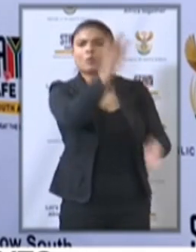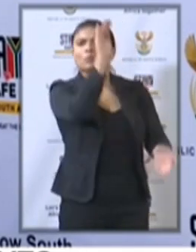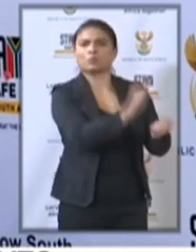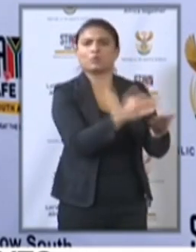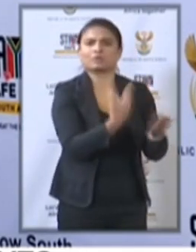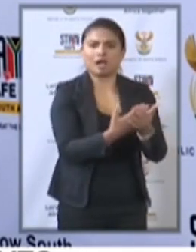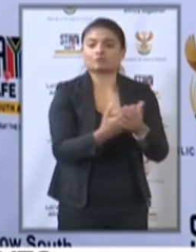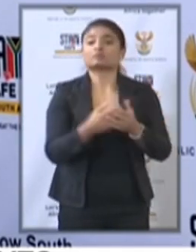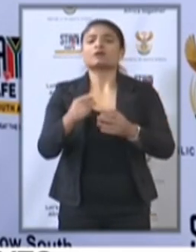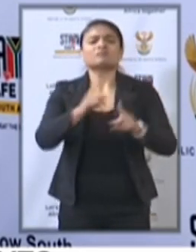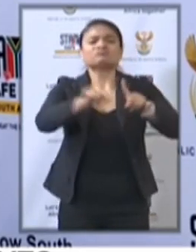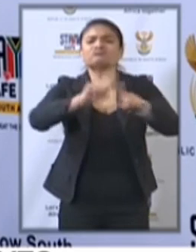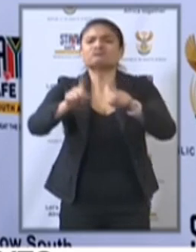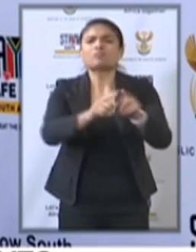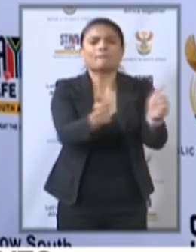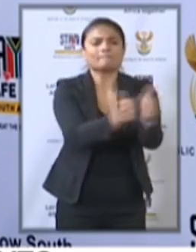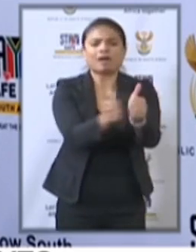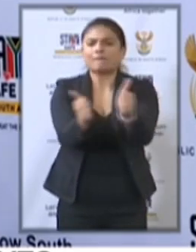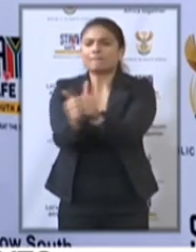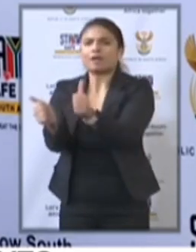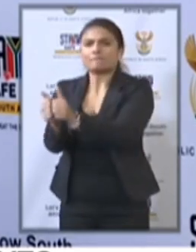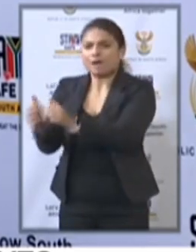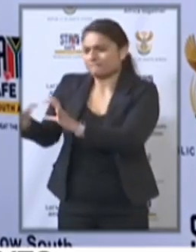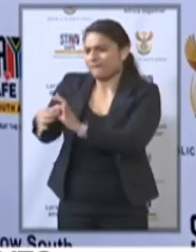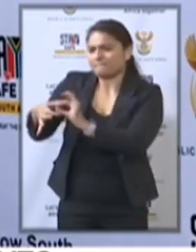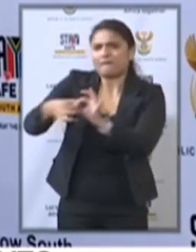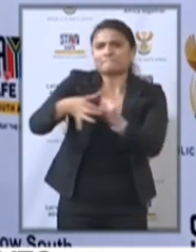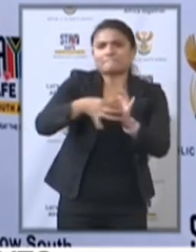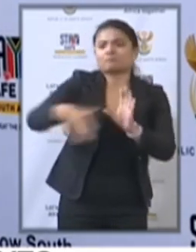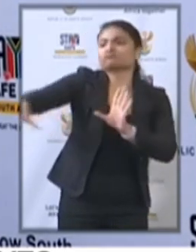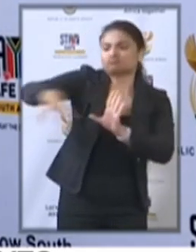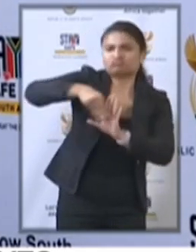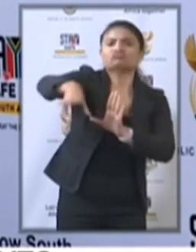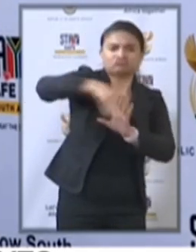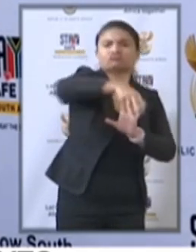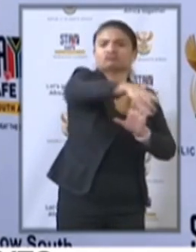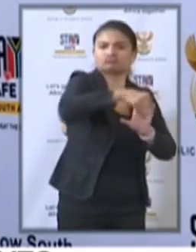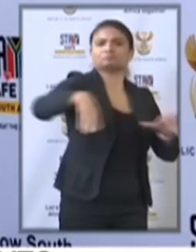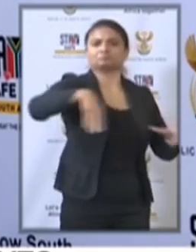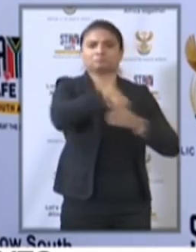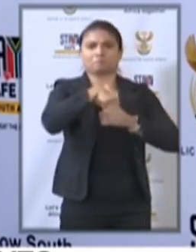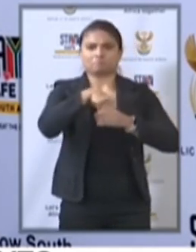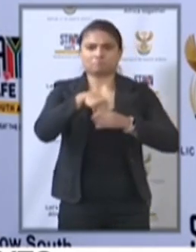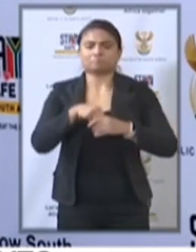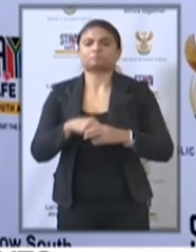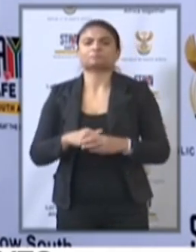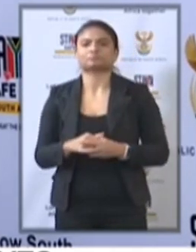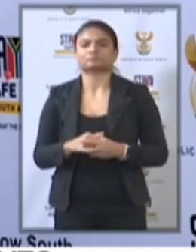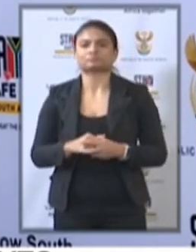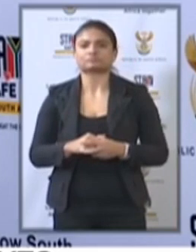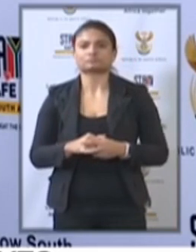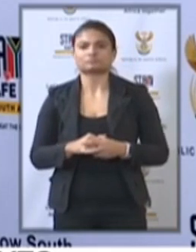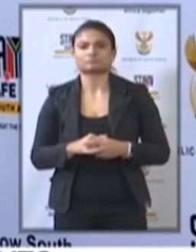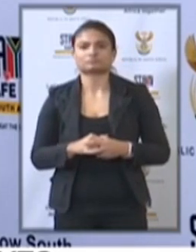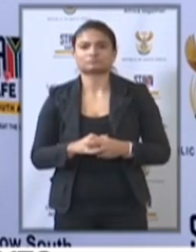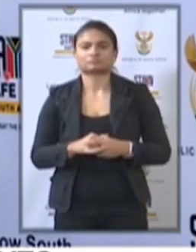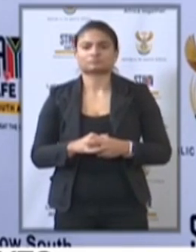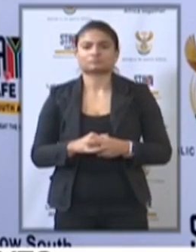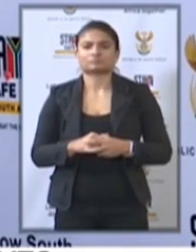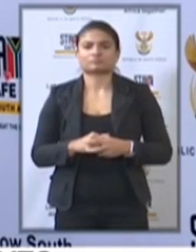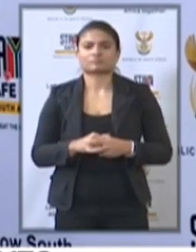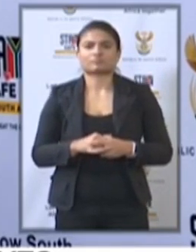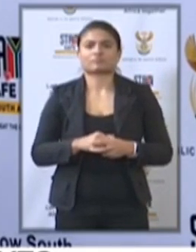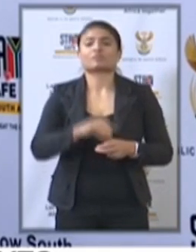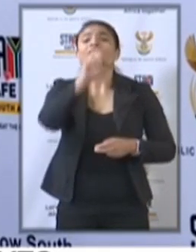normally collaborate with. The first thing is that through the South African Population Research